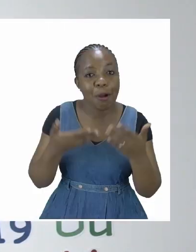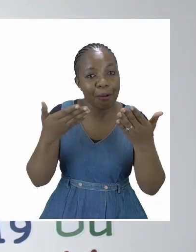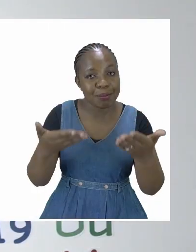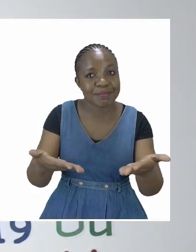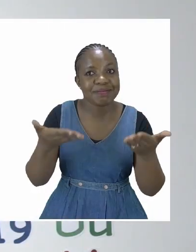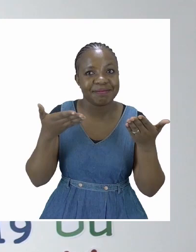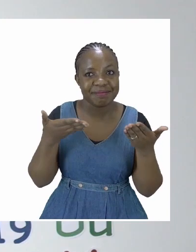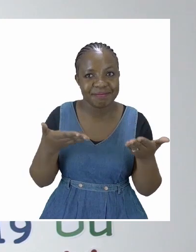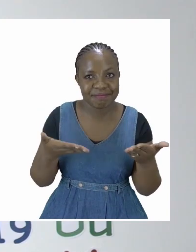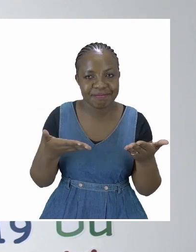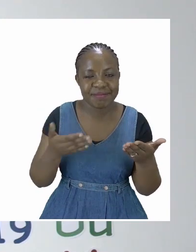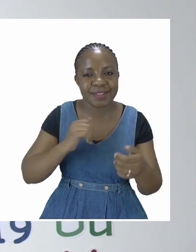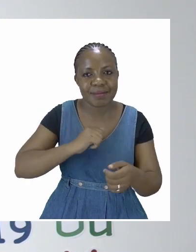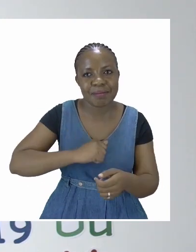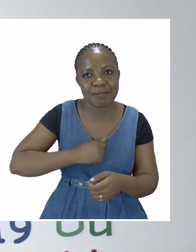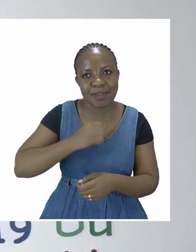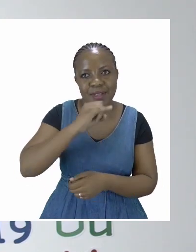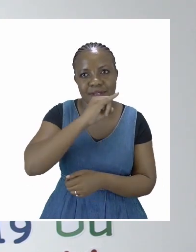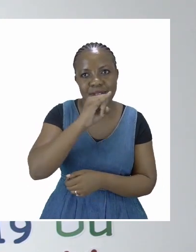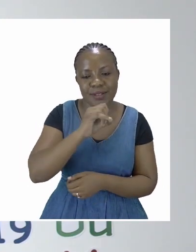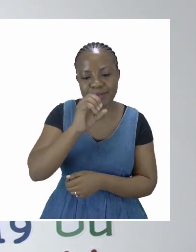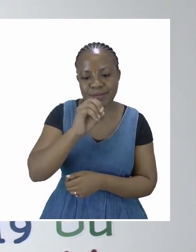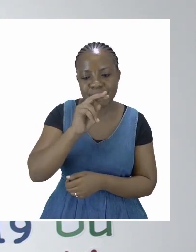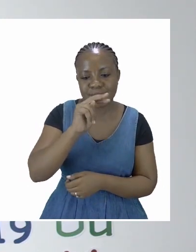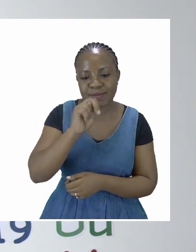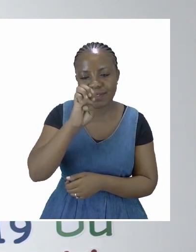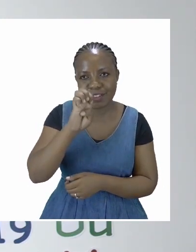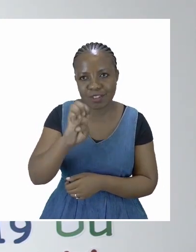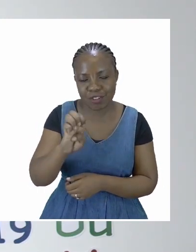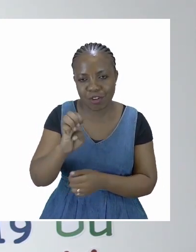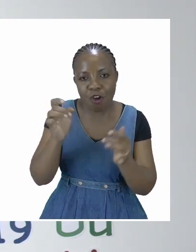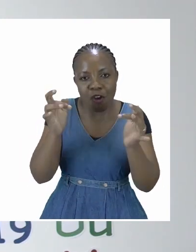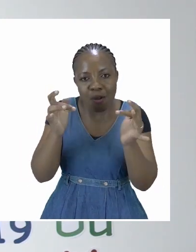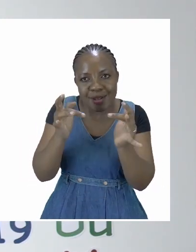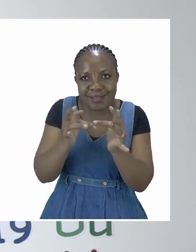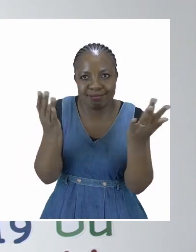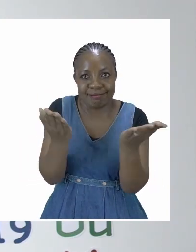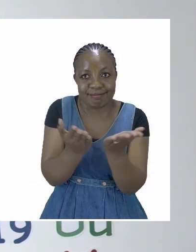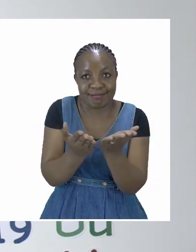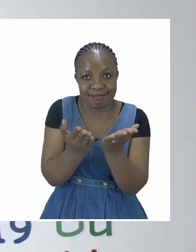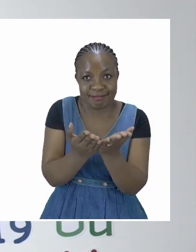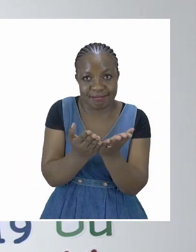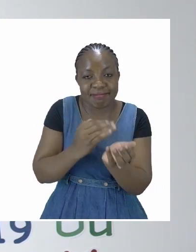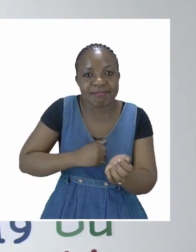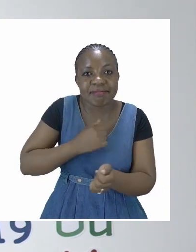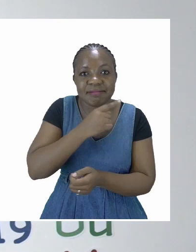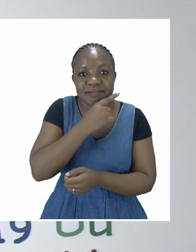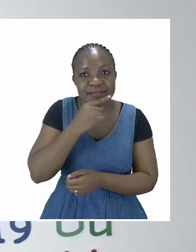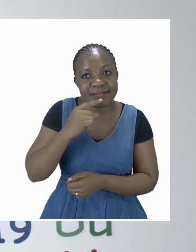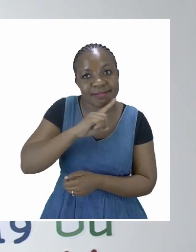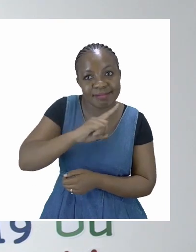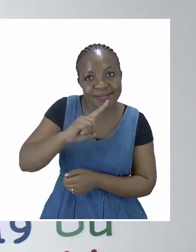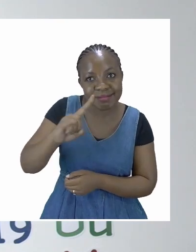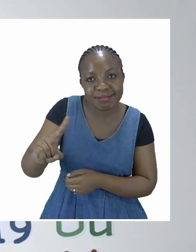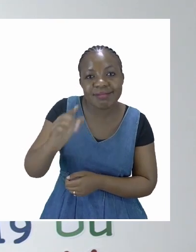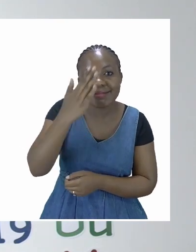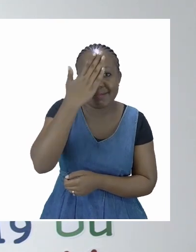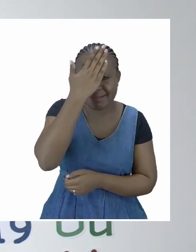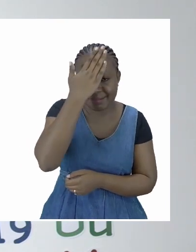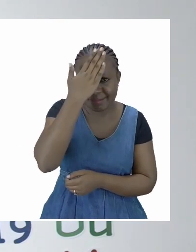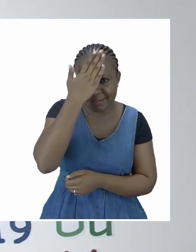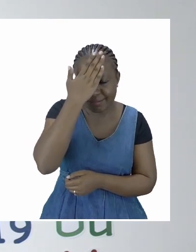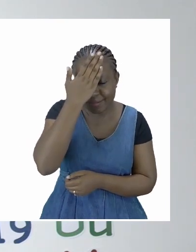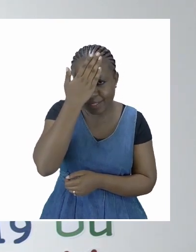Welcome to My Zone Online School. My name is Teacher Mutsa. Get your education